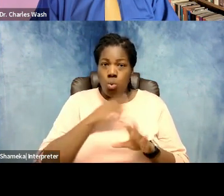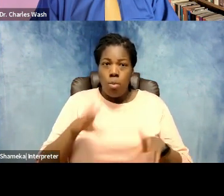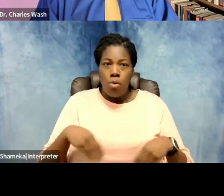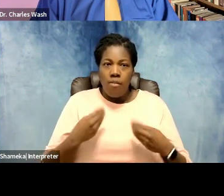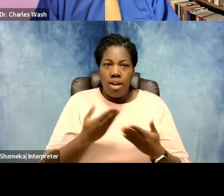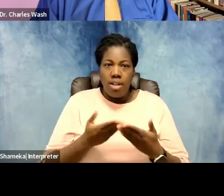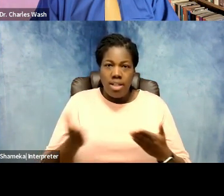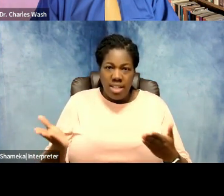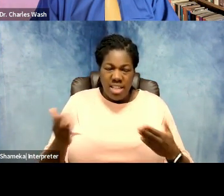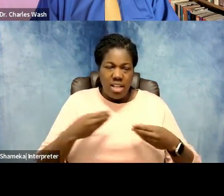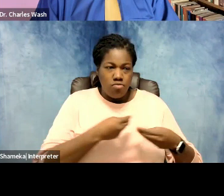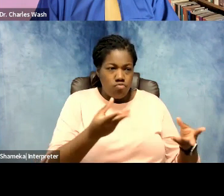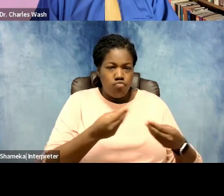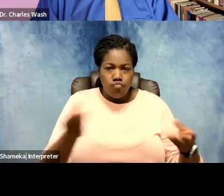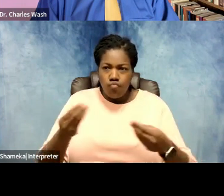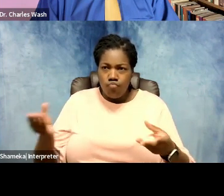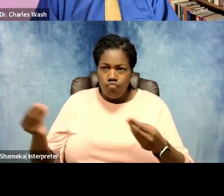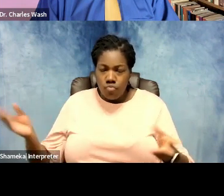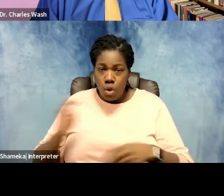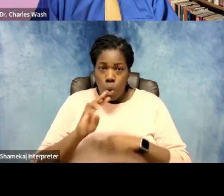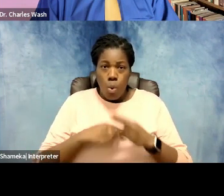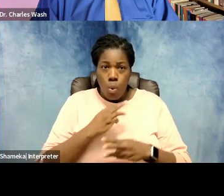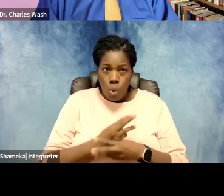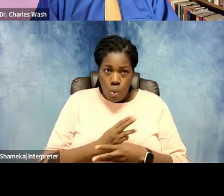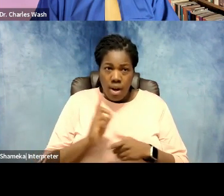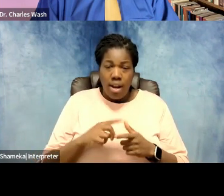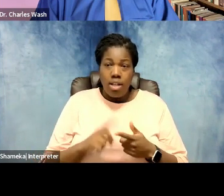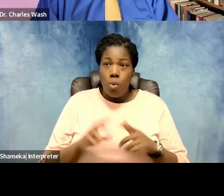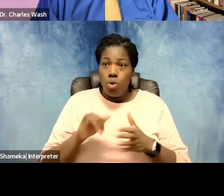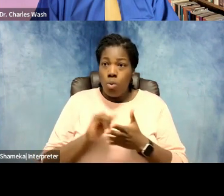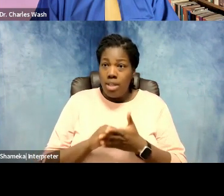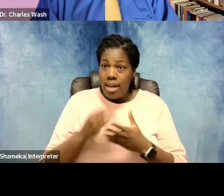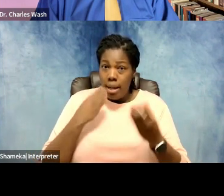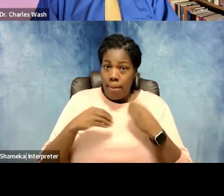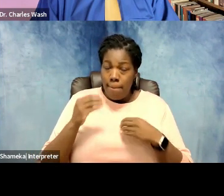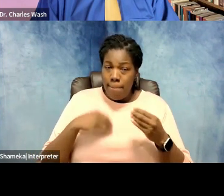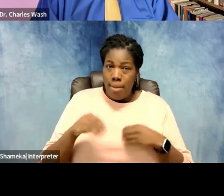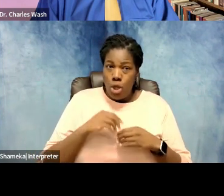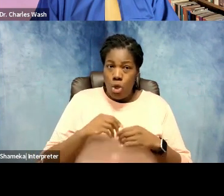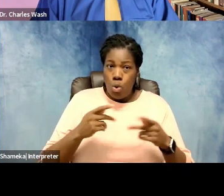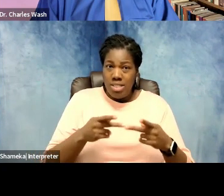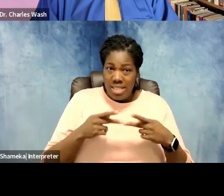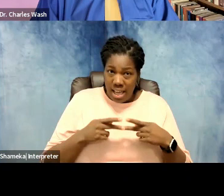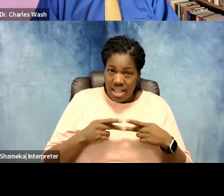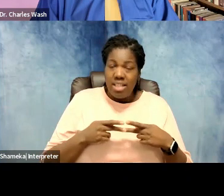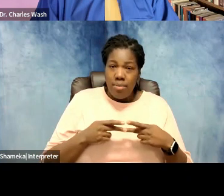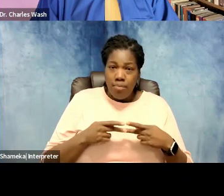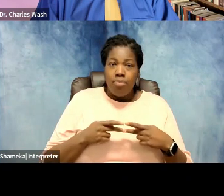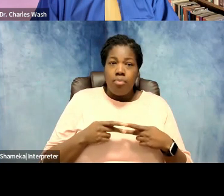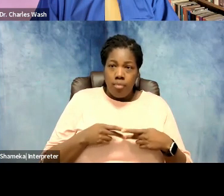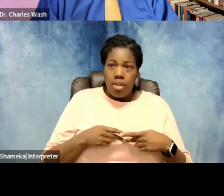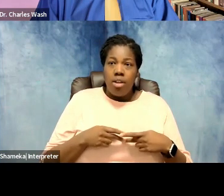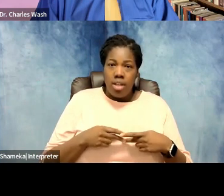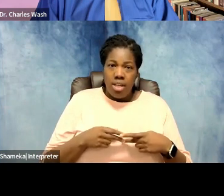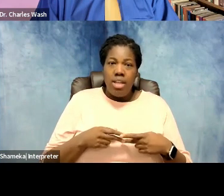over the country, all over the world, and we do so at meal distribution sites. And so you can see the demand being very